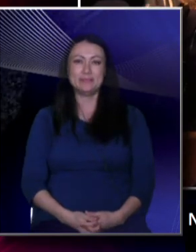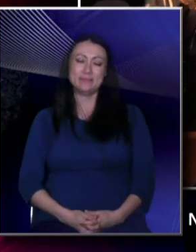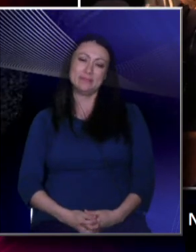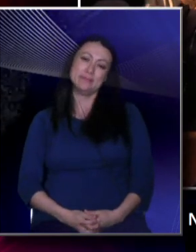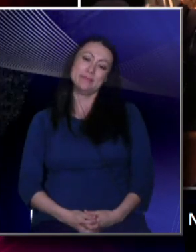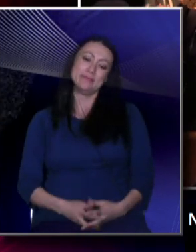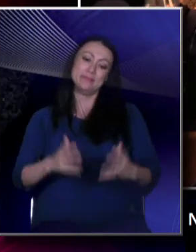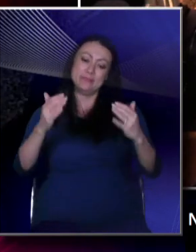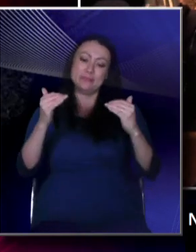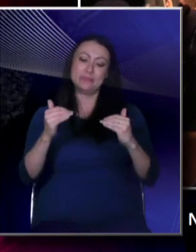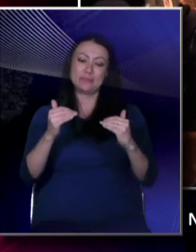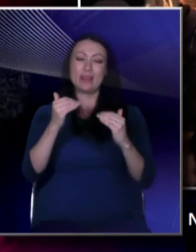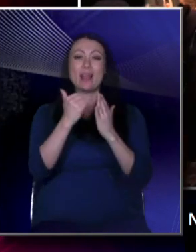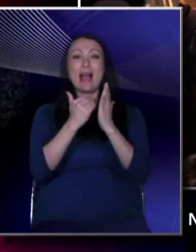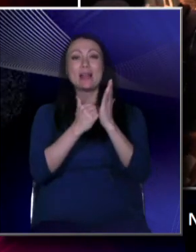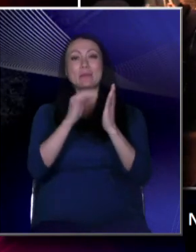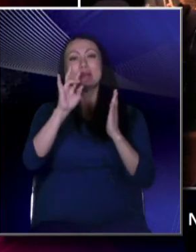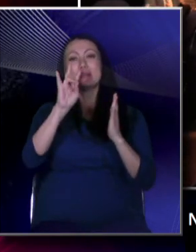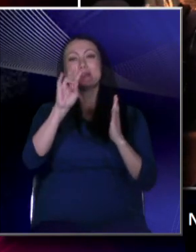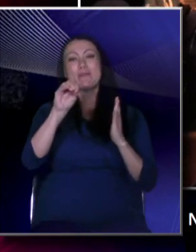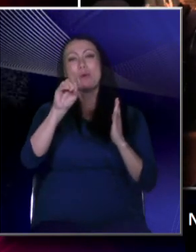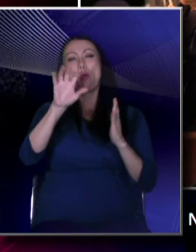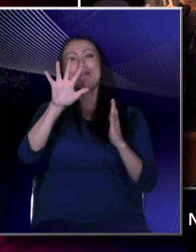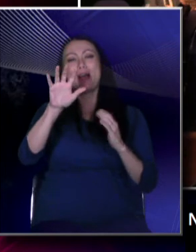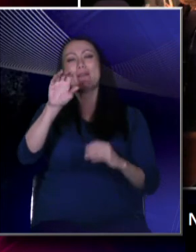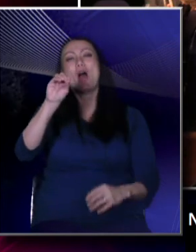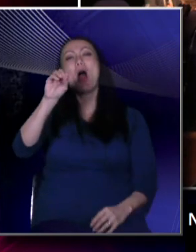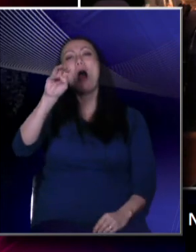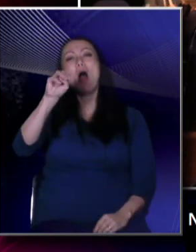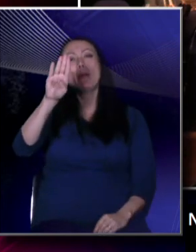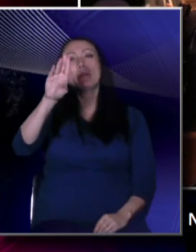Okay, item 7.05, Ombudsman Report.